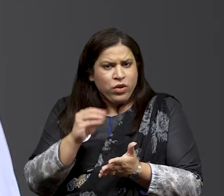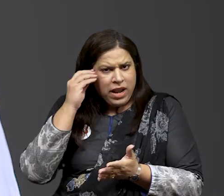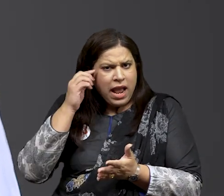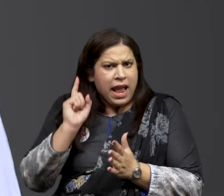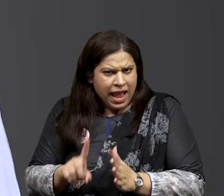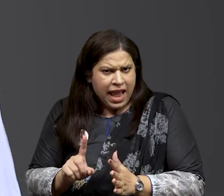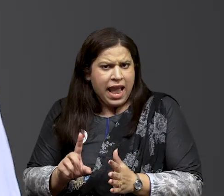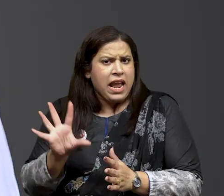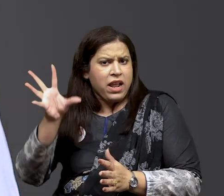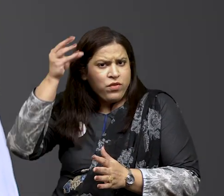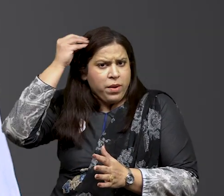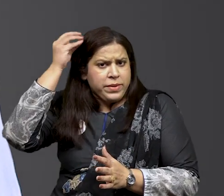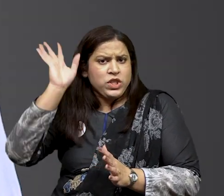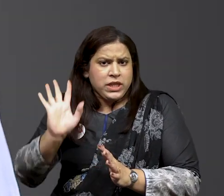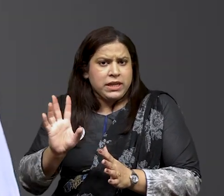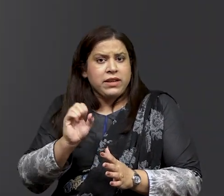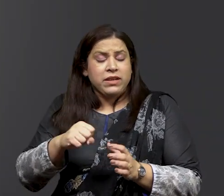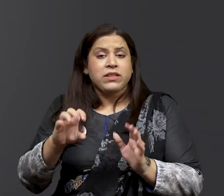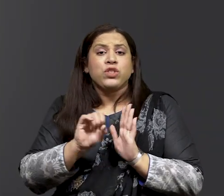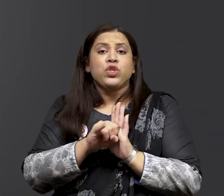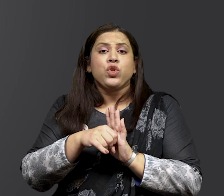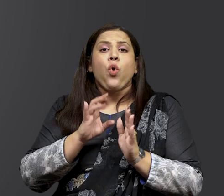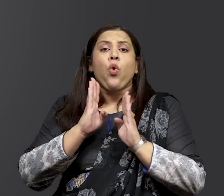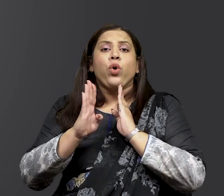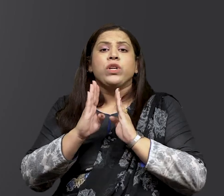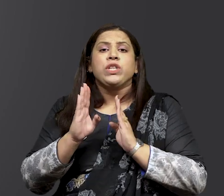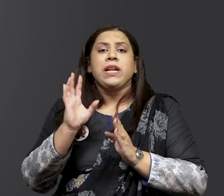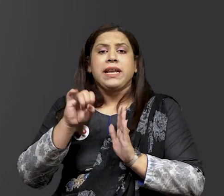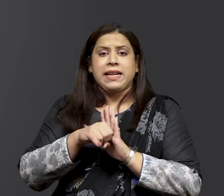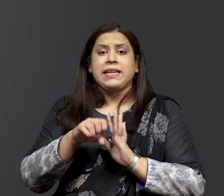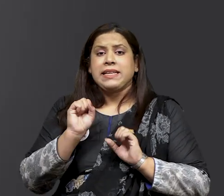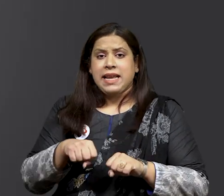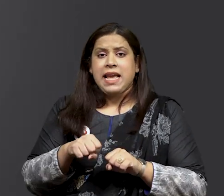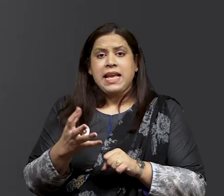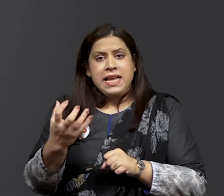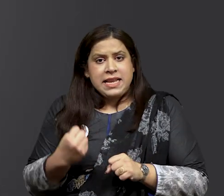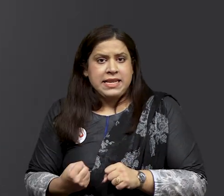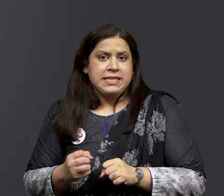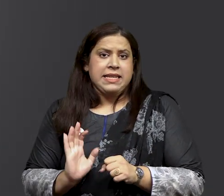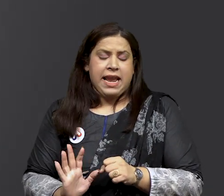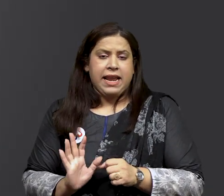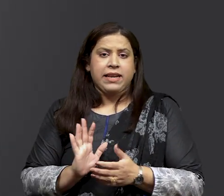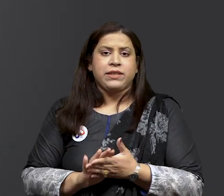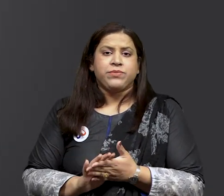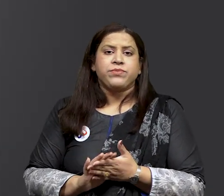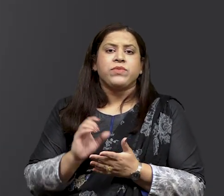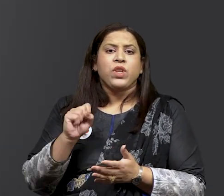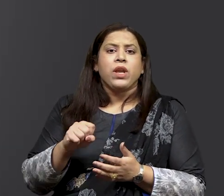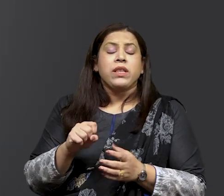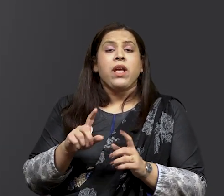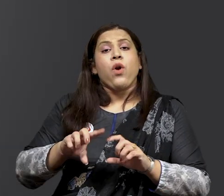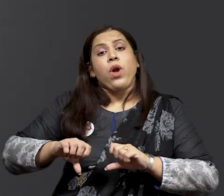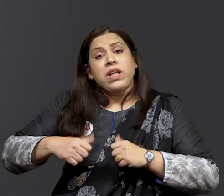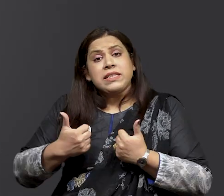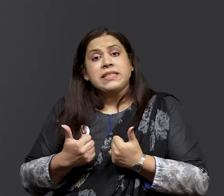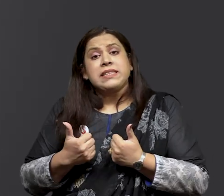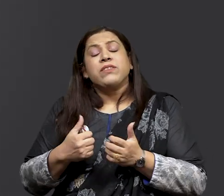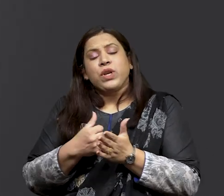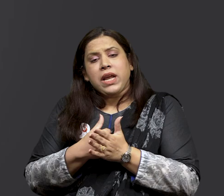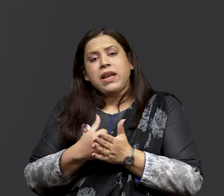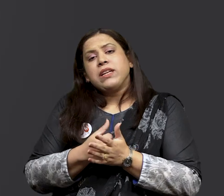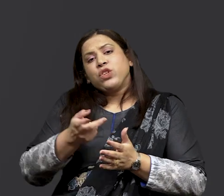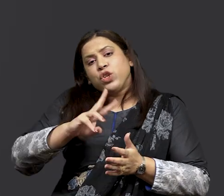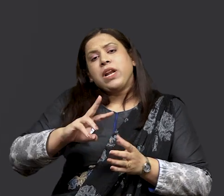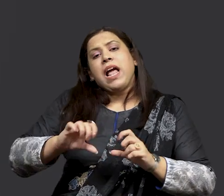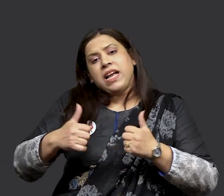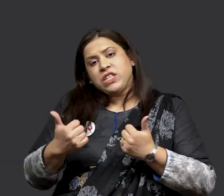able to counteract that misinformation by grouping our social capital together. So in that sense, I think we've been very successful with what